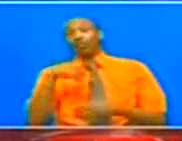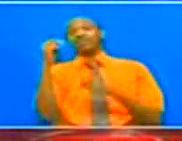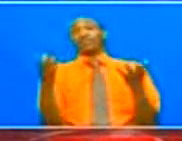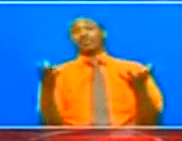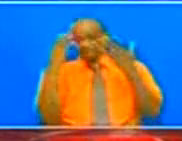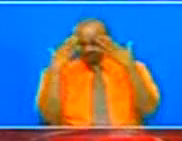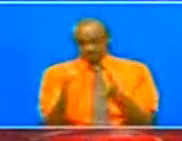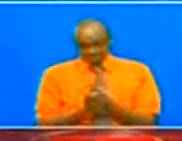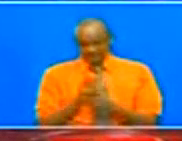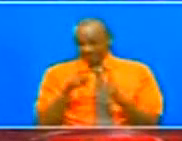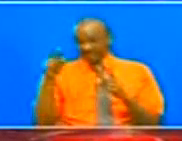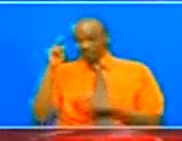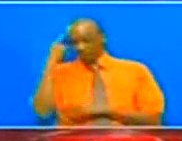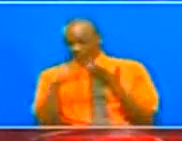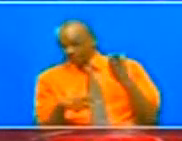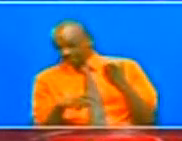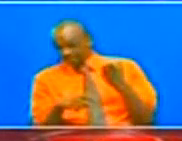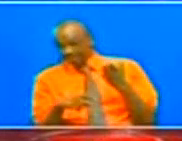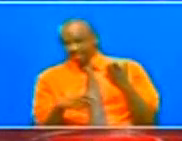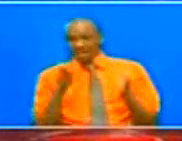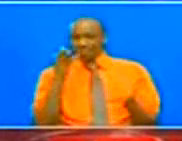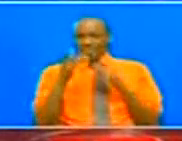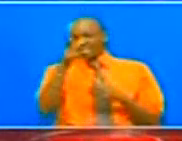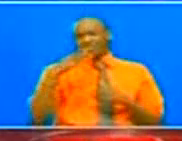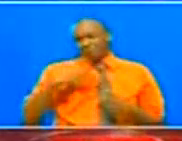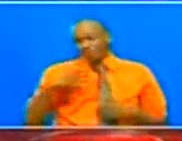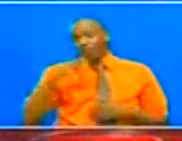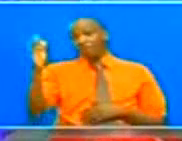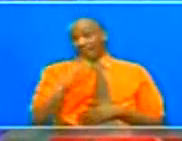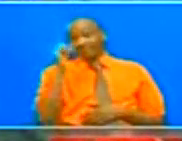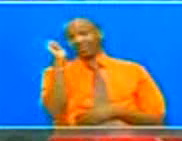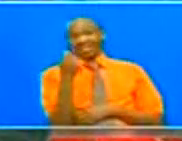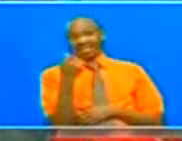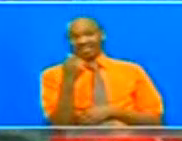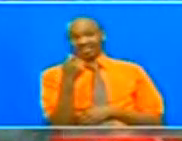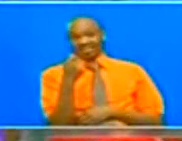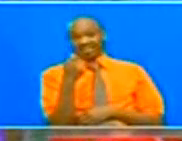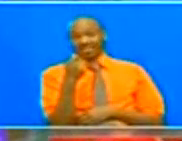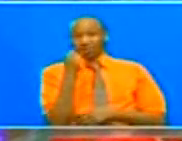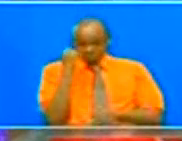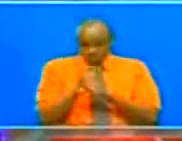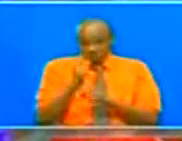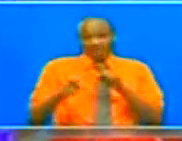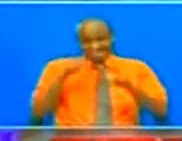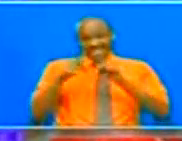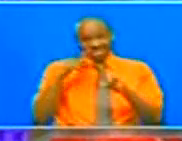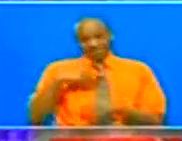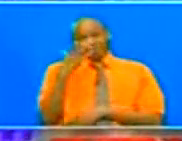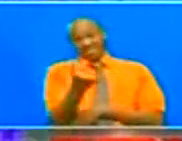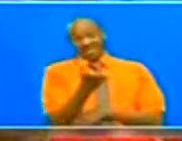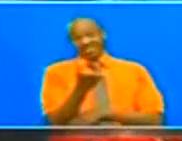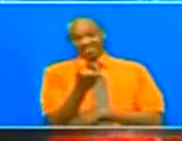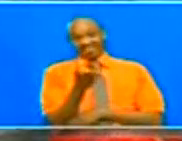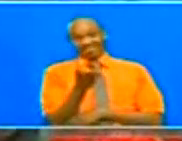are. There's one school of thought that says that actually some of the people who are coming back to Kenya to carry out these